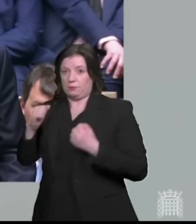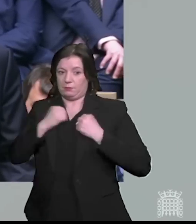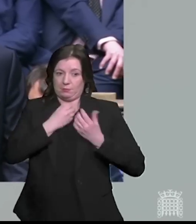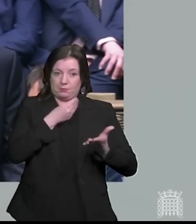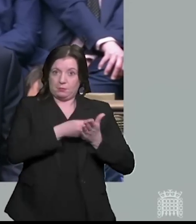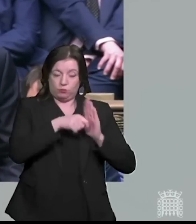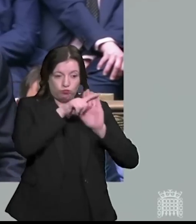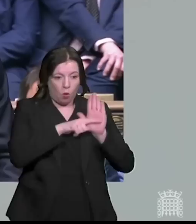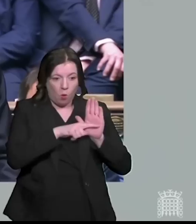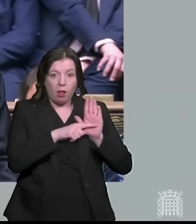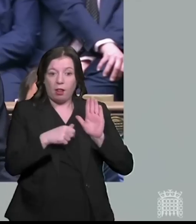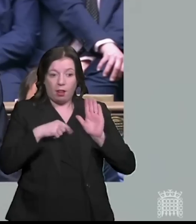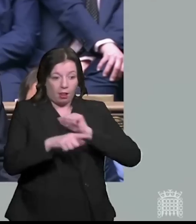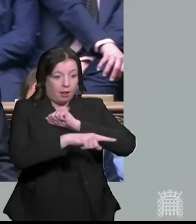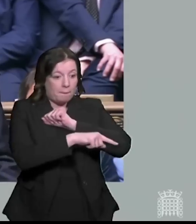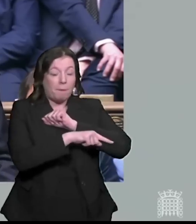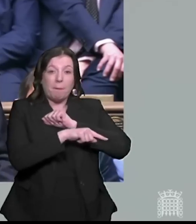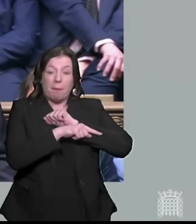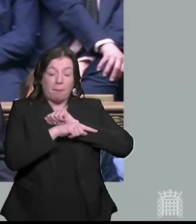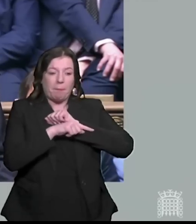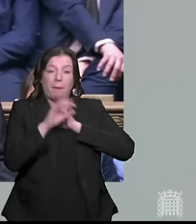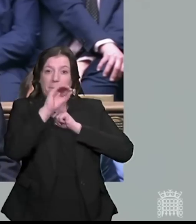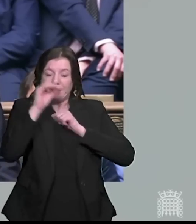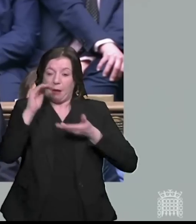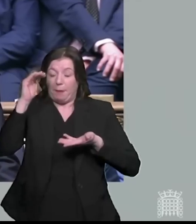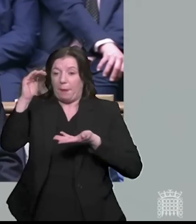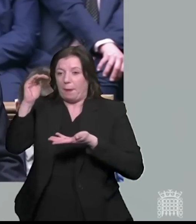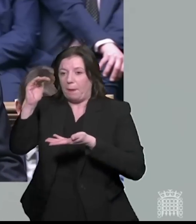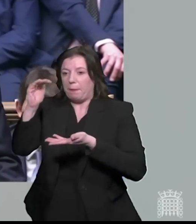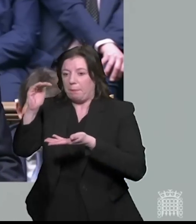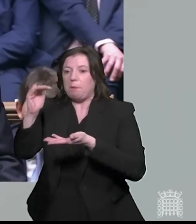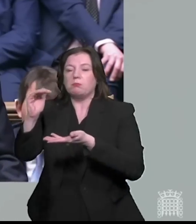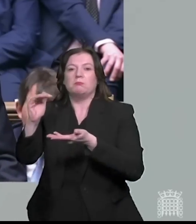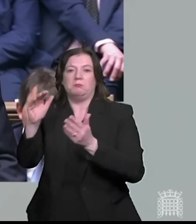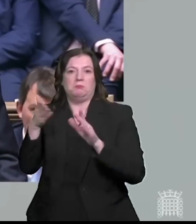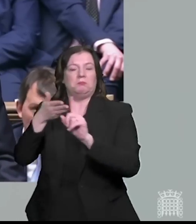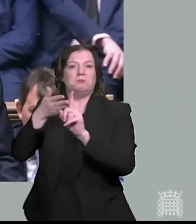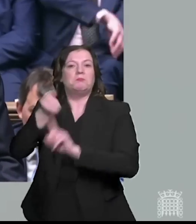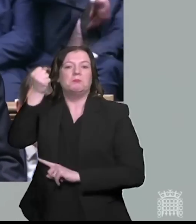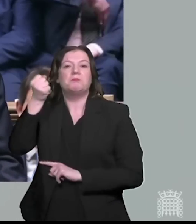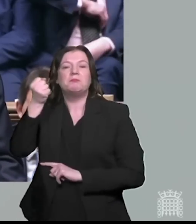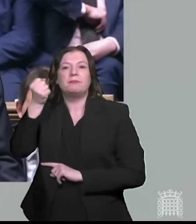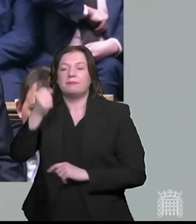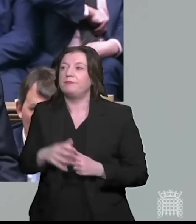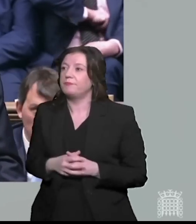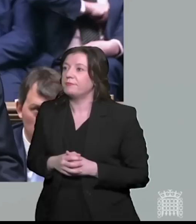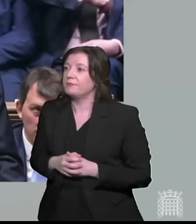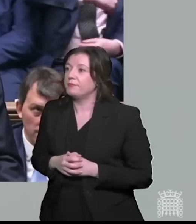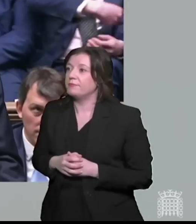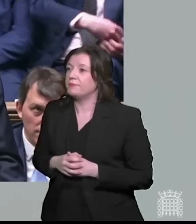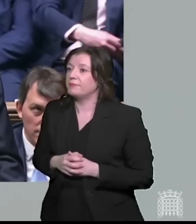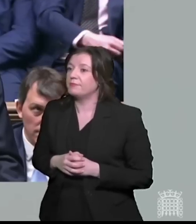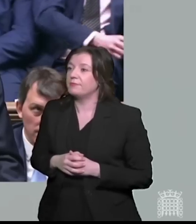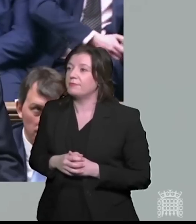to have debt falling as a percentage of GDP by the fifth year of the forecast. As a proportion of